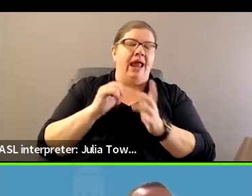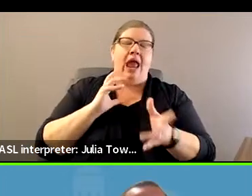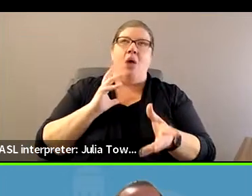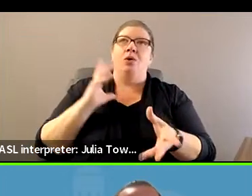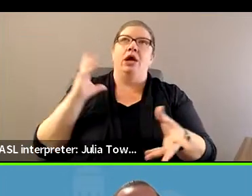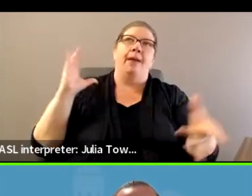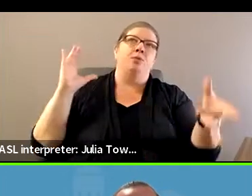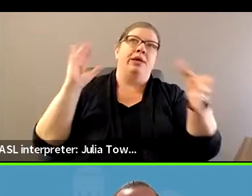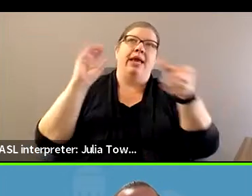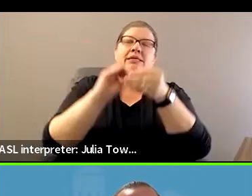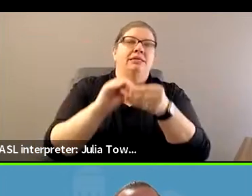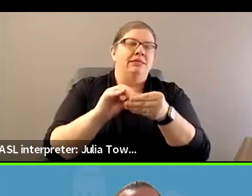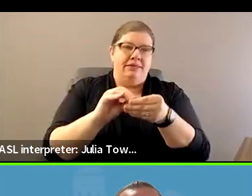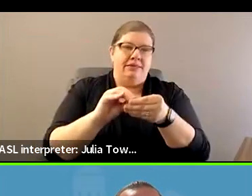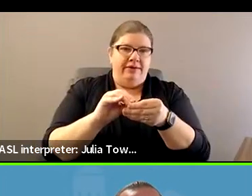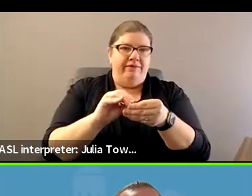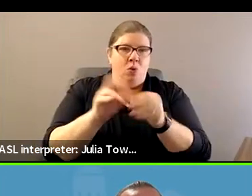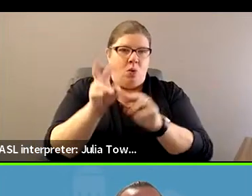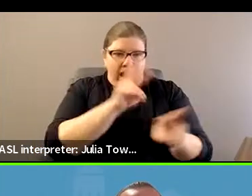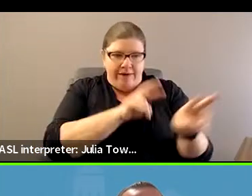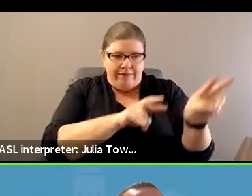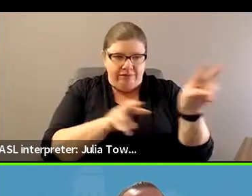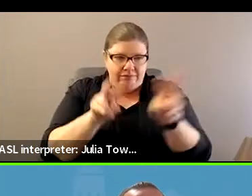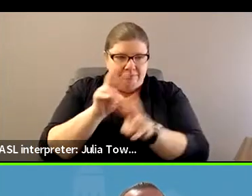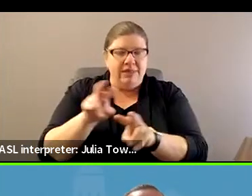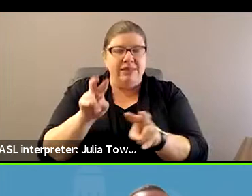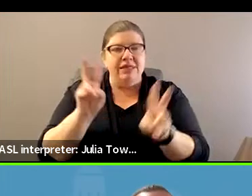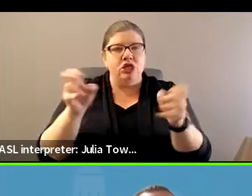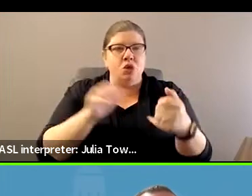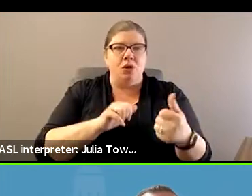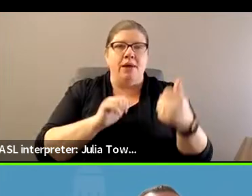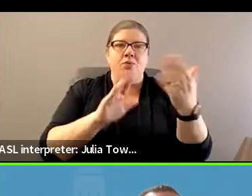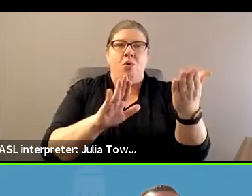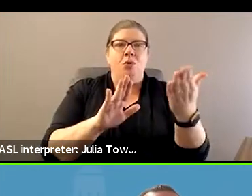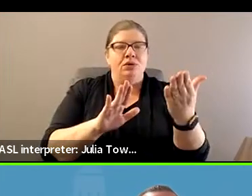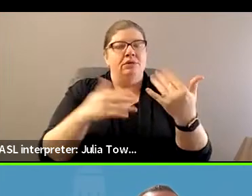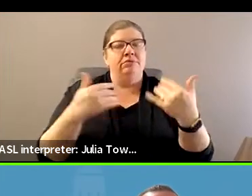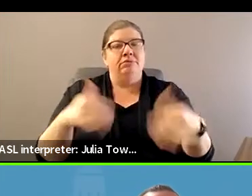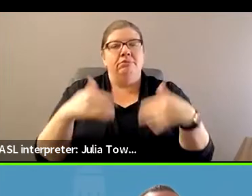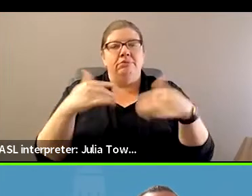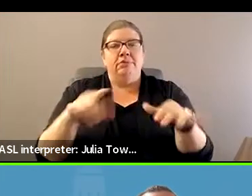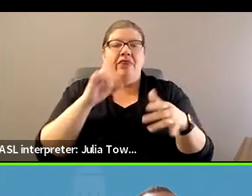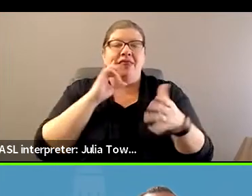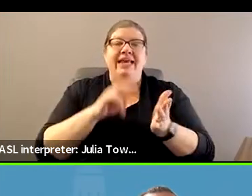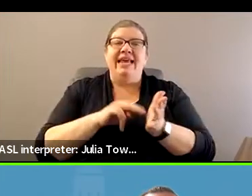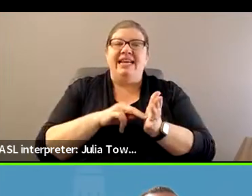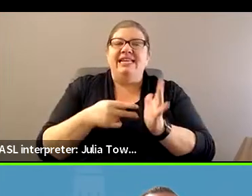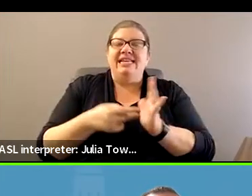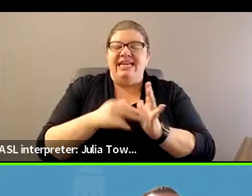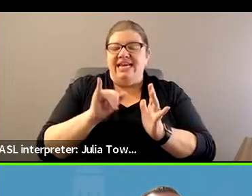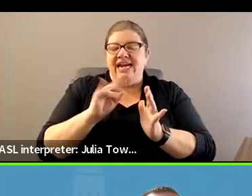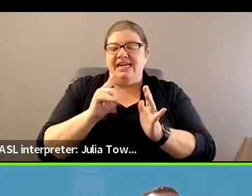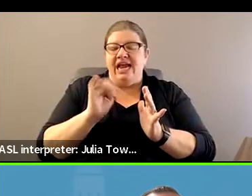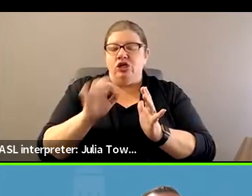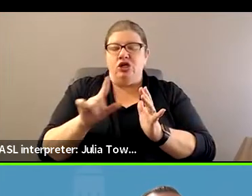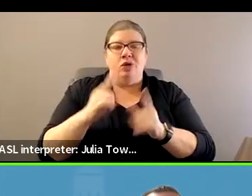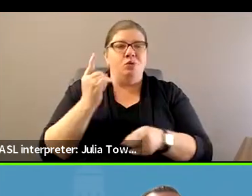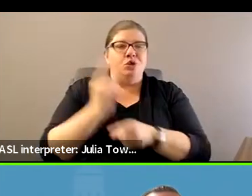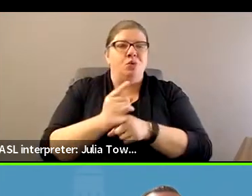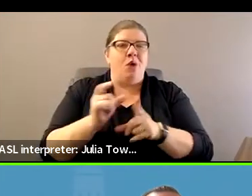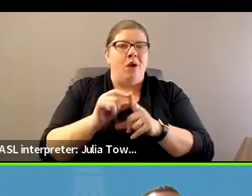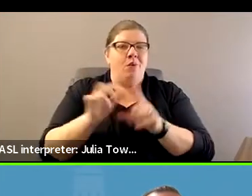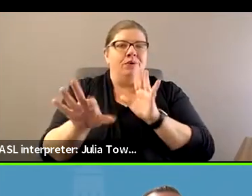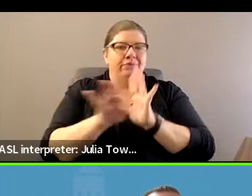have taken a look at this issue and approached it. And I think intentional was the right word that Ms. Alvarez used.